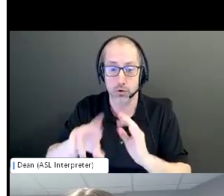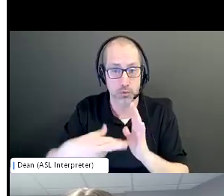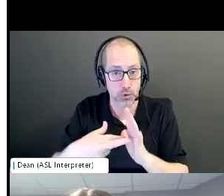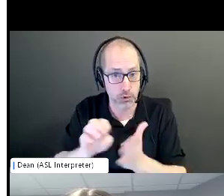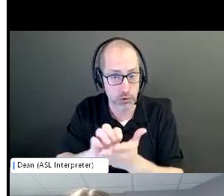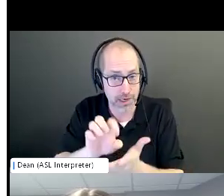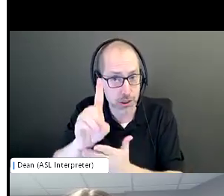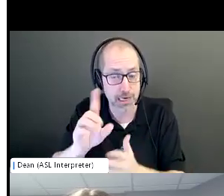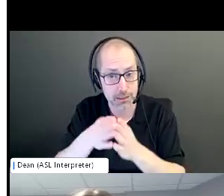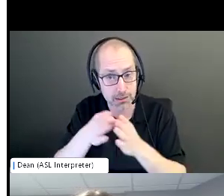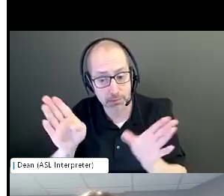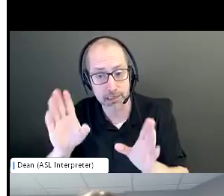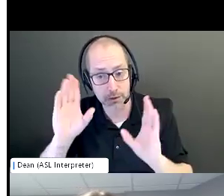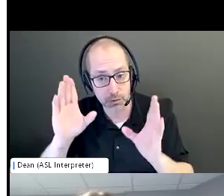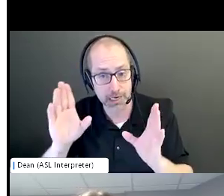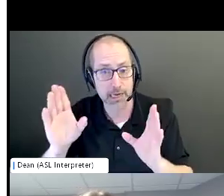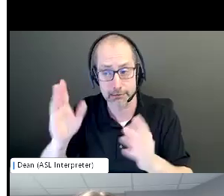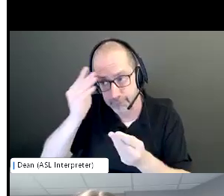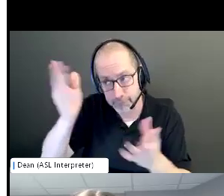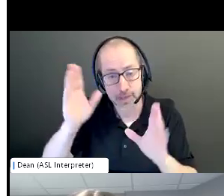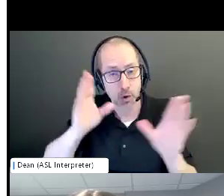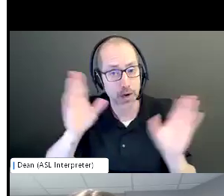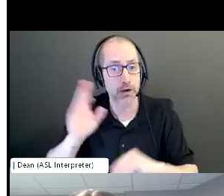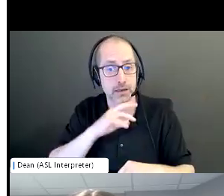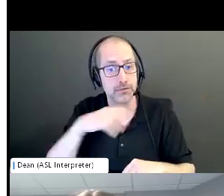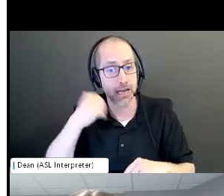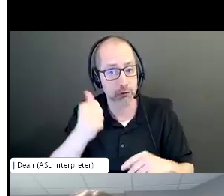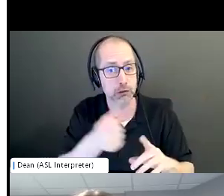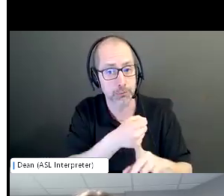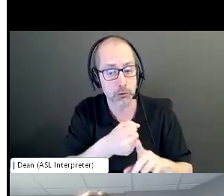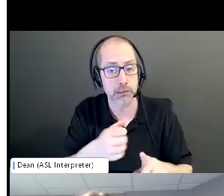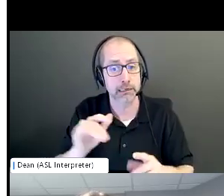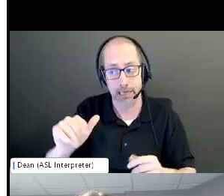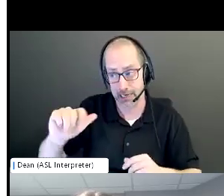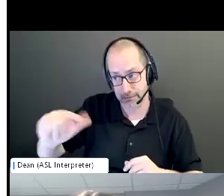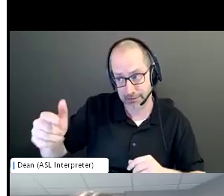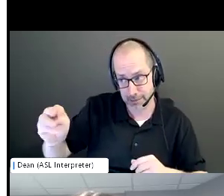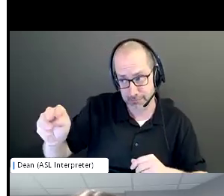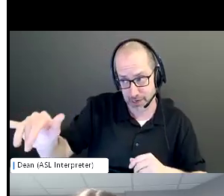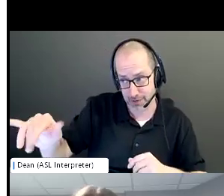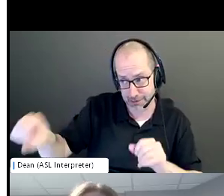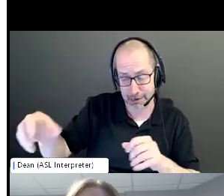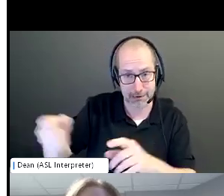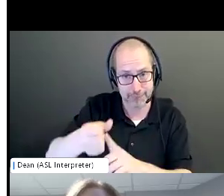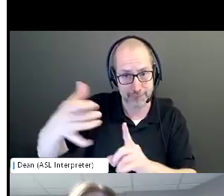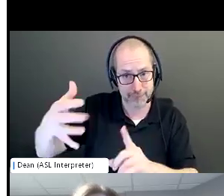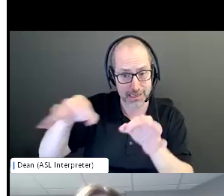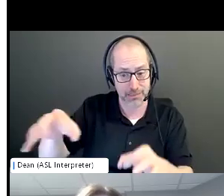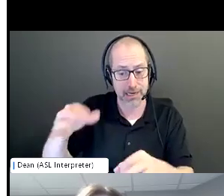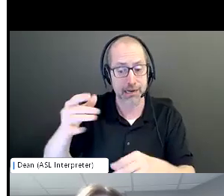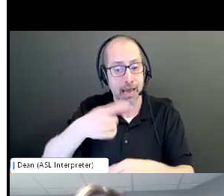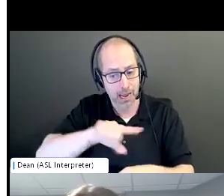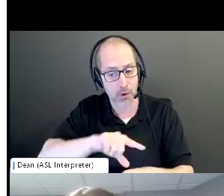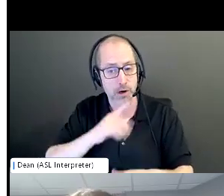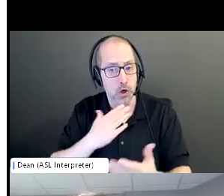creating awareness of elder abuse. And Mary will take it up from here to tell you all about how we are such a valuable support on this